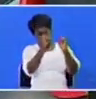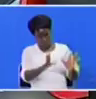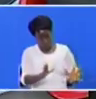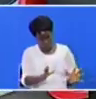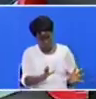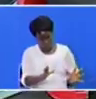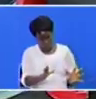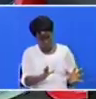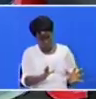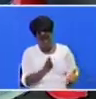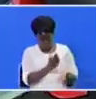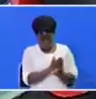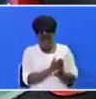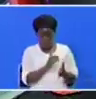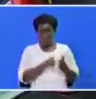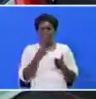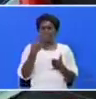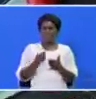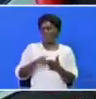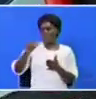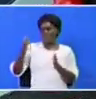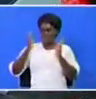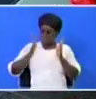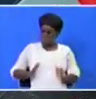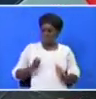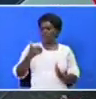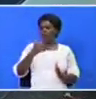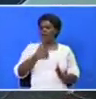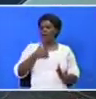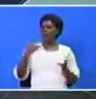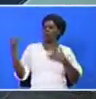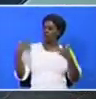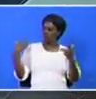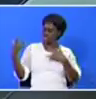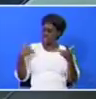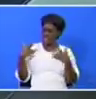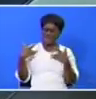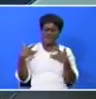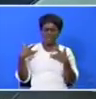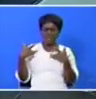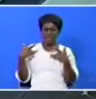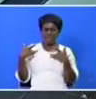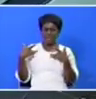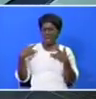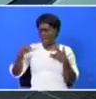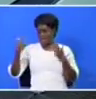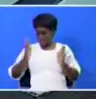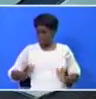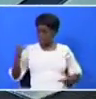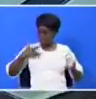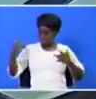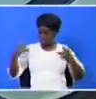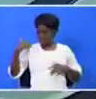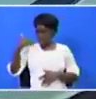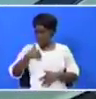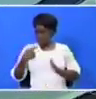if you do not care about it, yes, we do, and then because you've said that you do not care who gets it, but then there's a player who's able